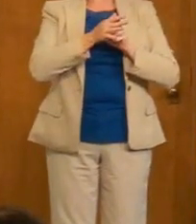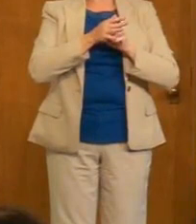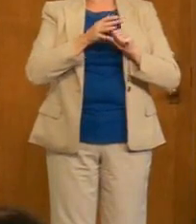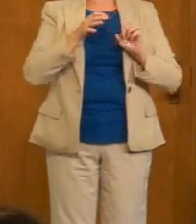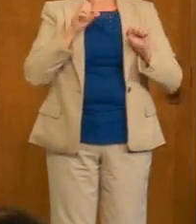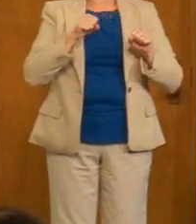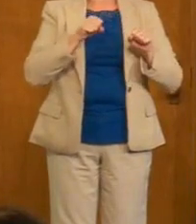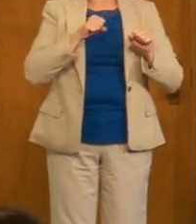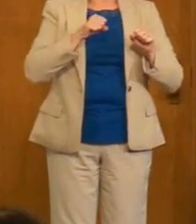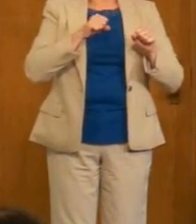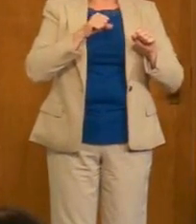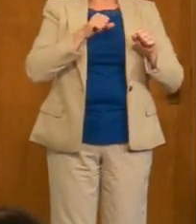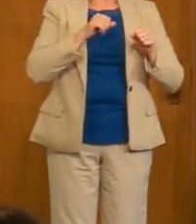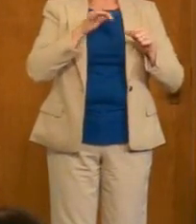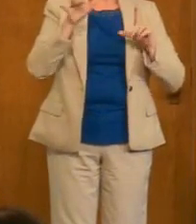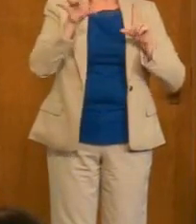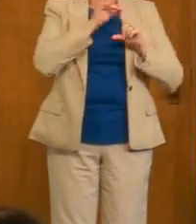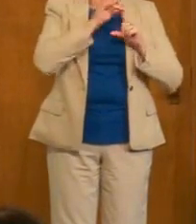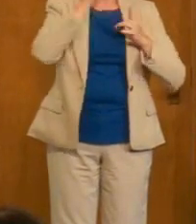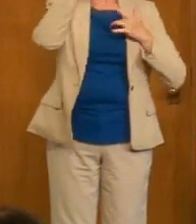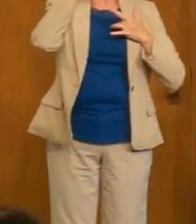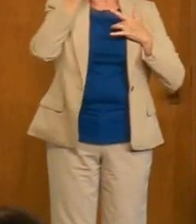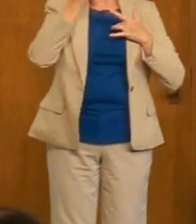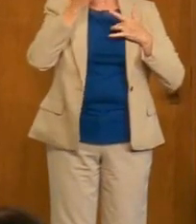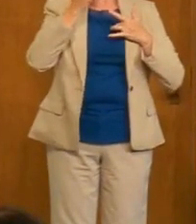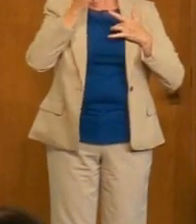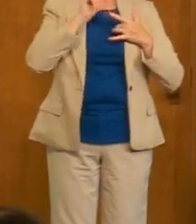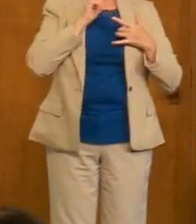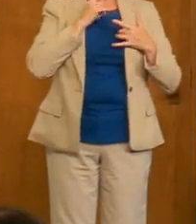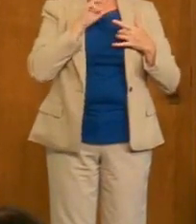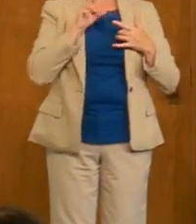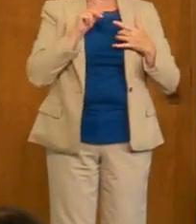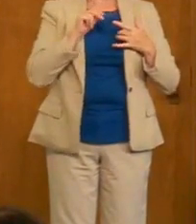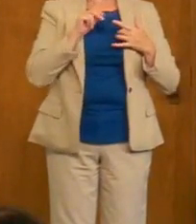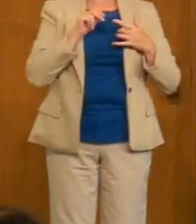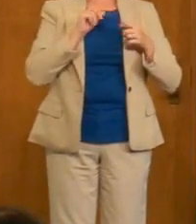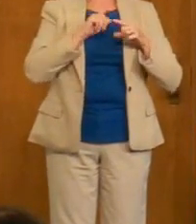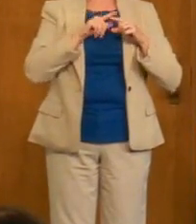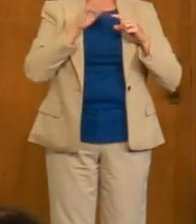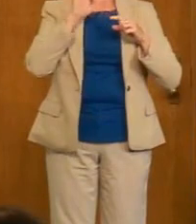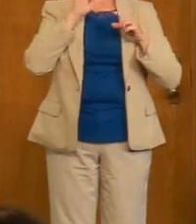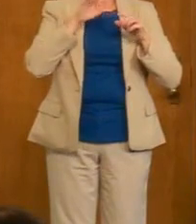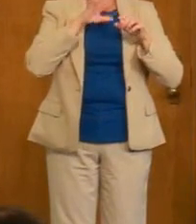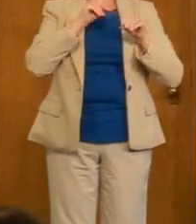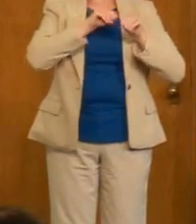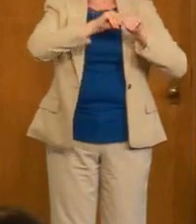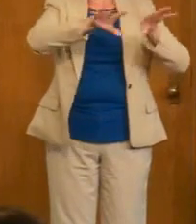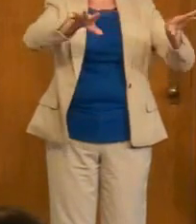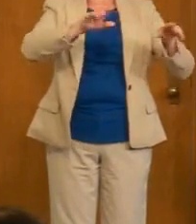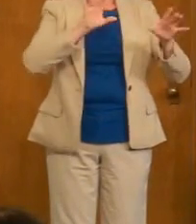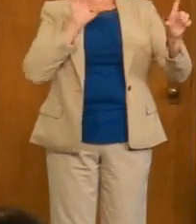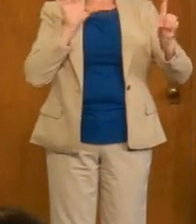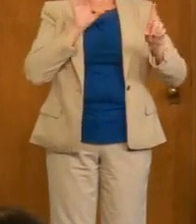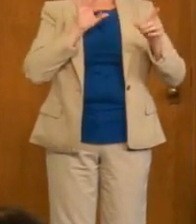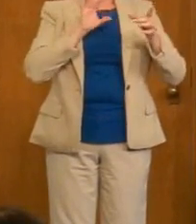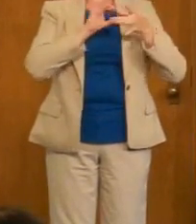then, and through our weekly monitoring, make decisions on what type of services we'll have to provide on an ongoing basis.